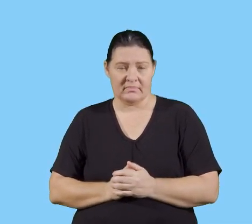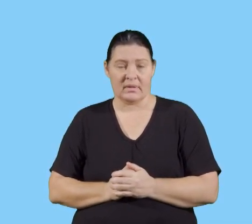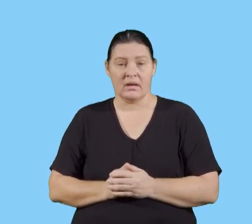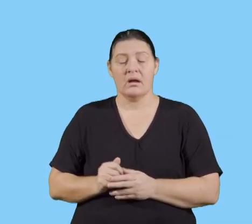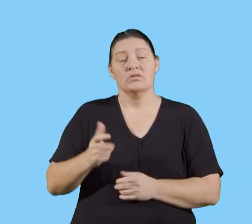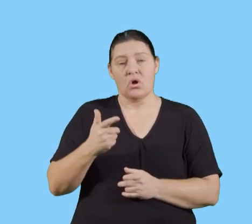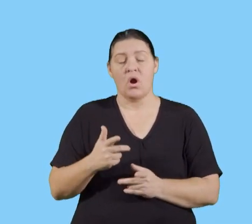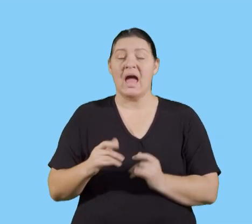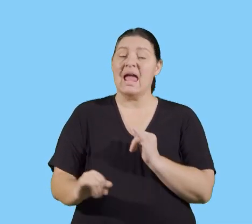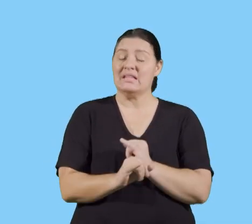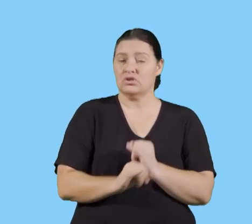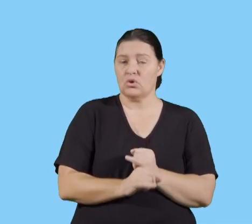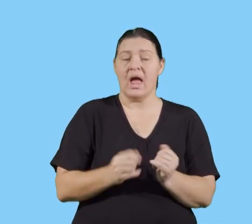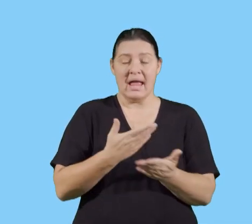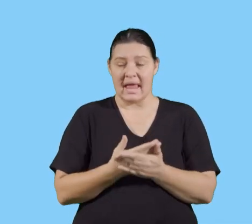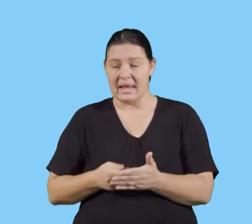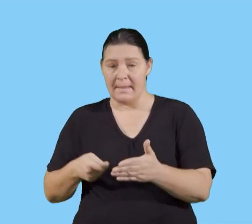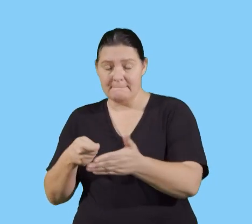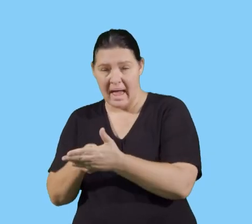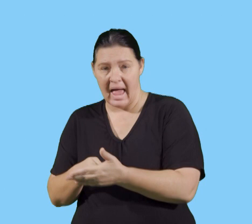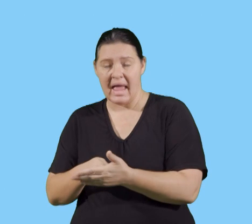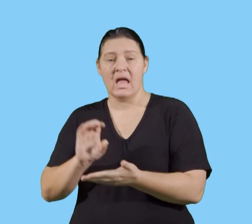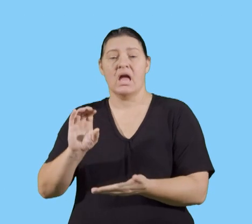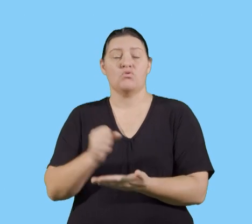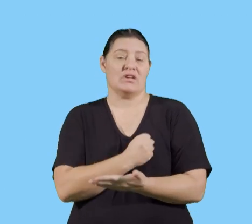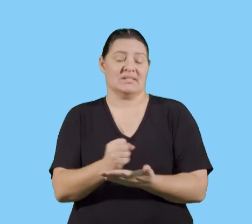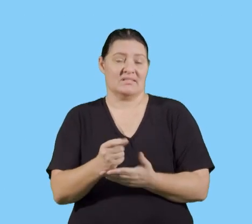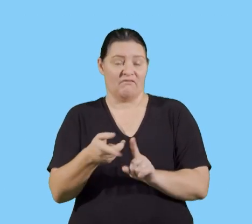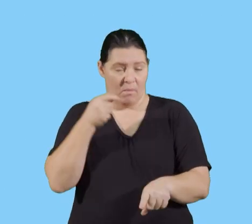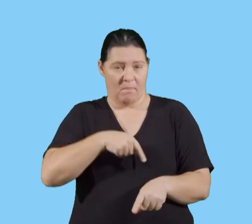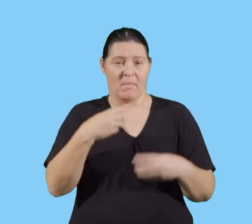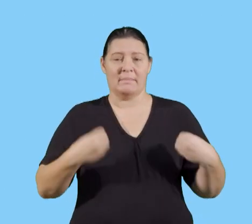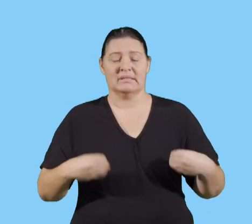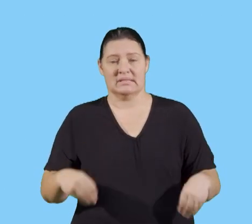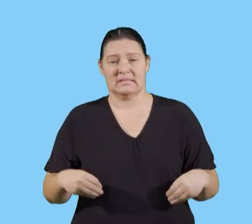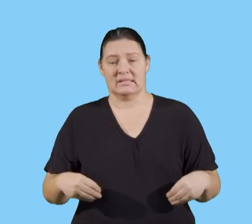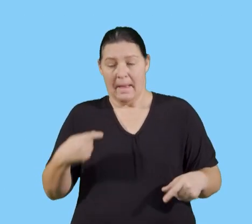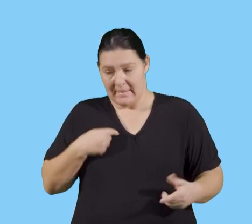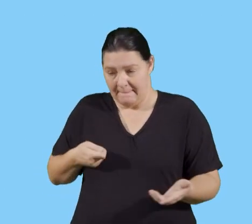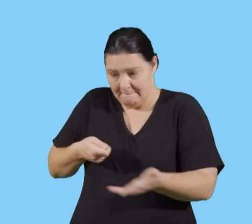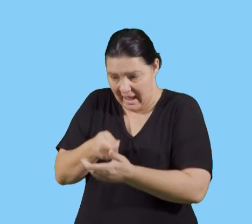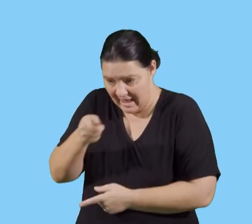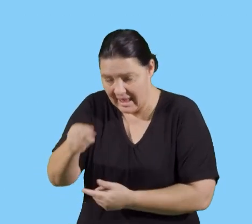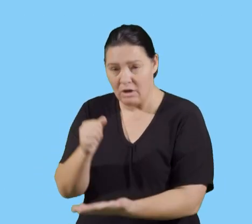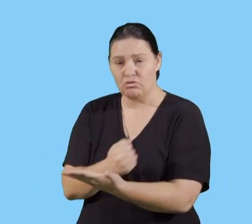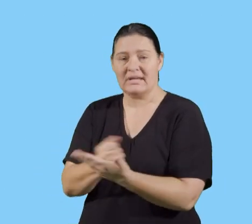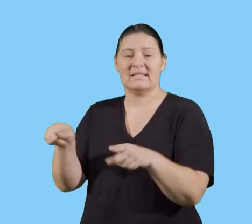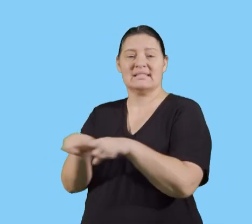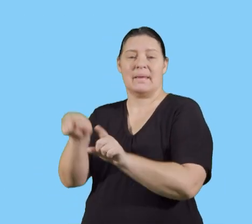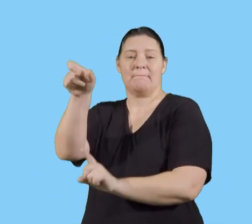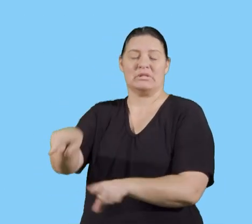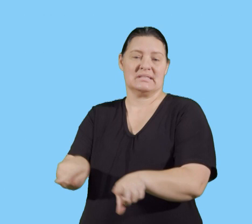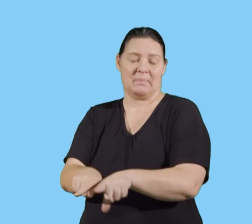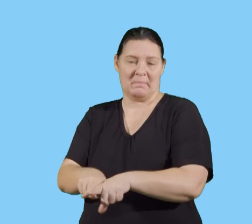or institution can buy on credit from the business, and the business can also buy on credit from that same